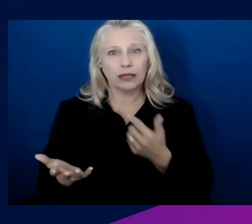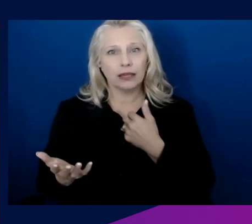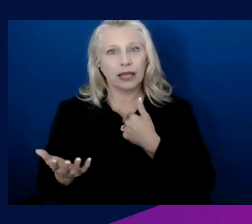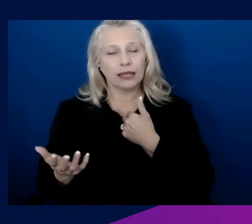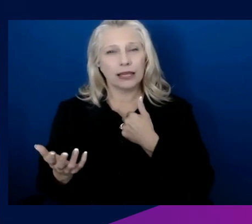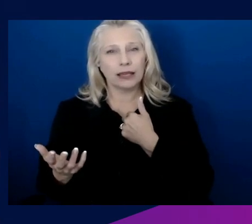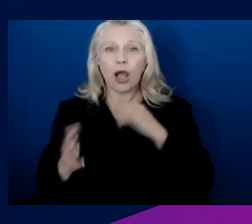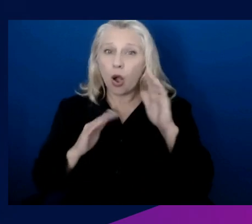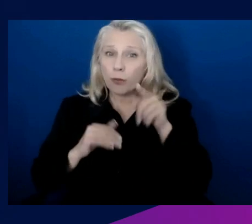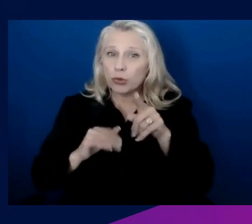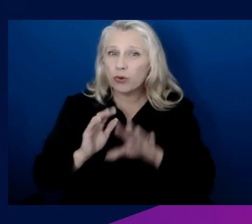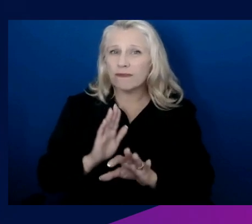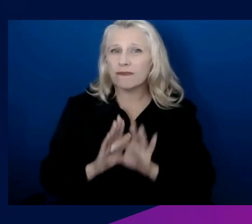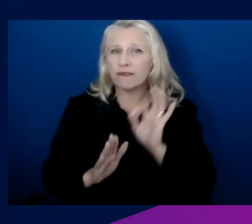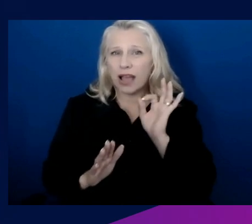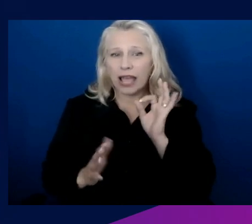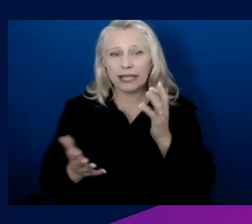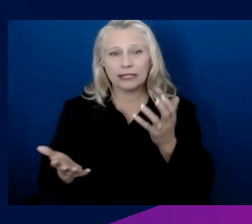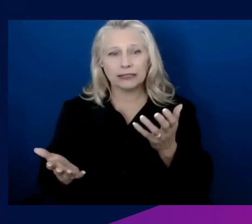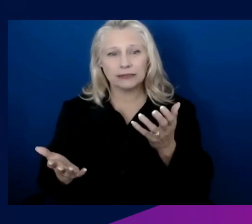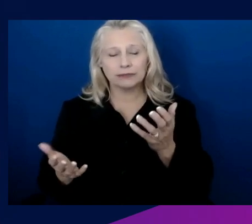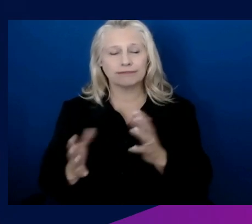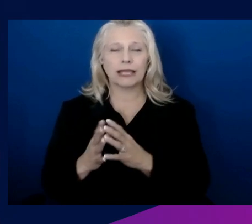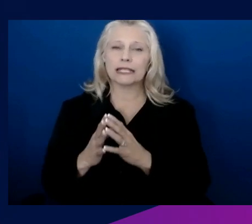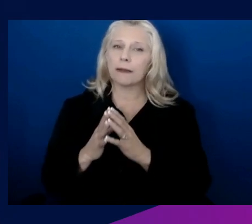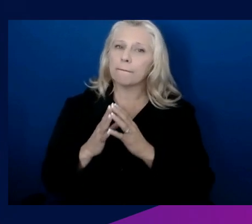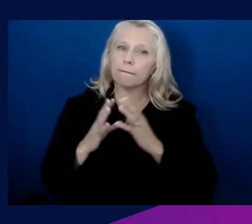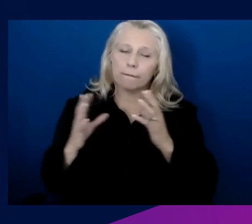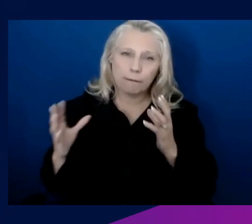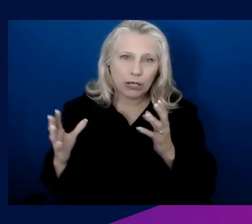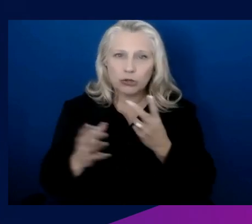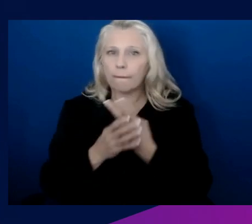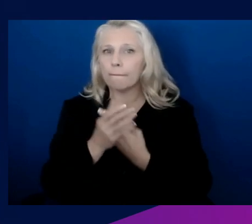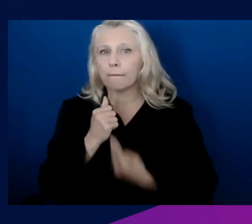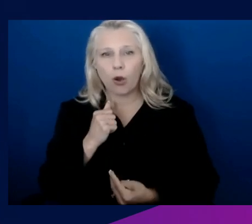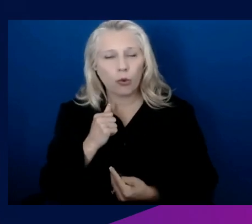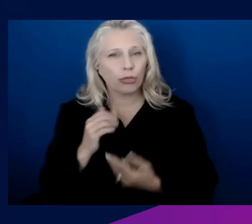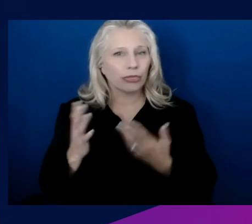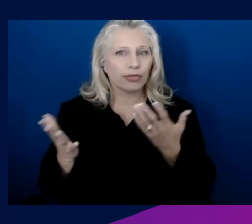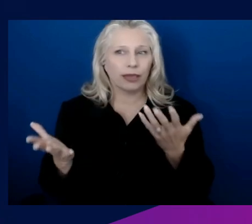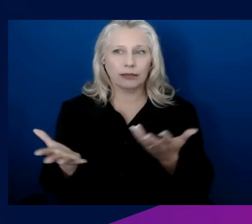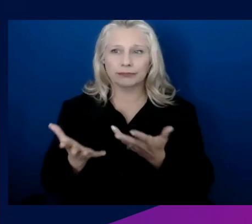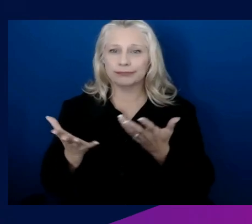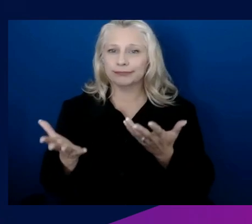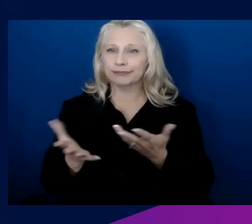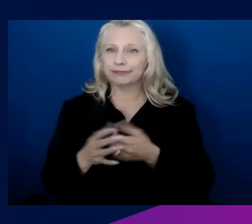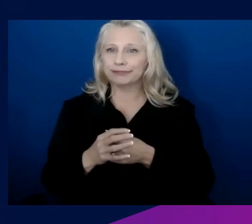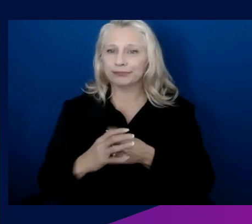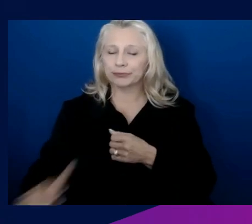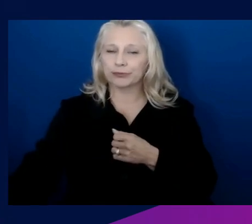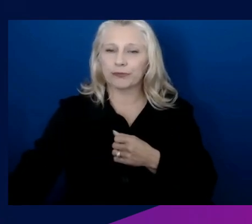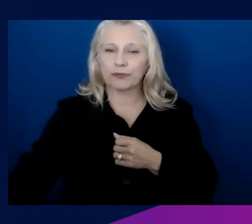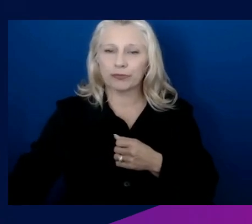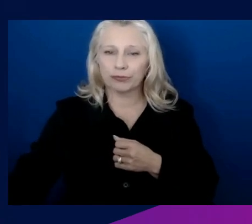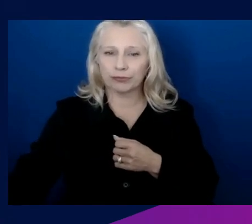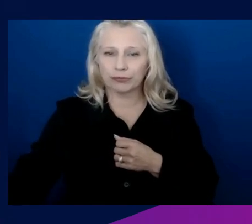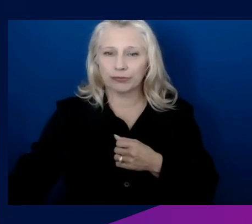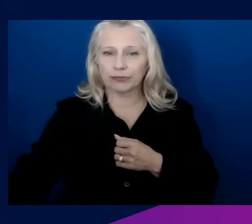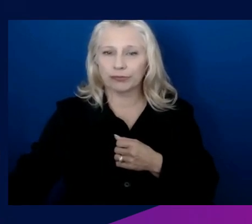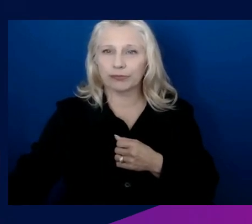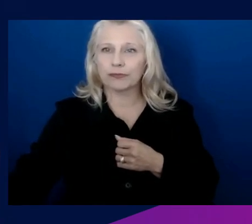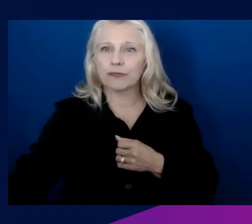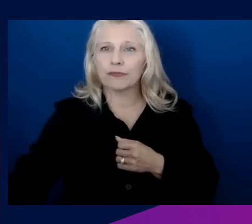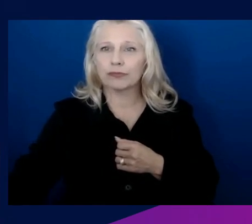will find as much both both energy